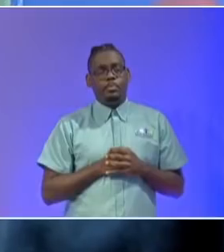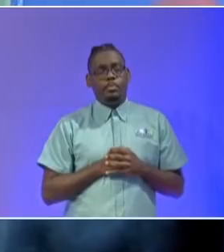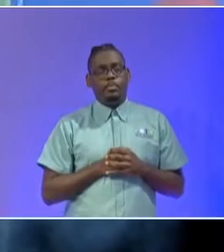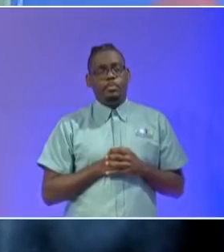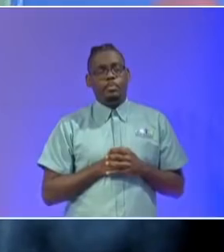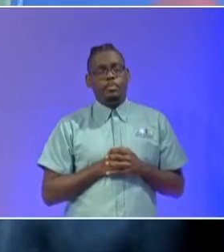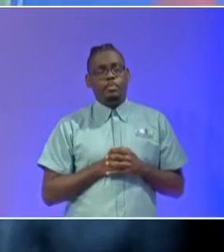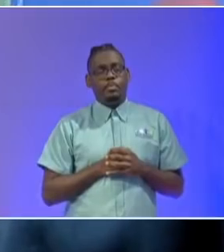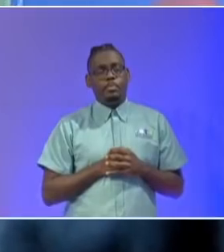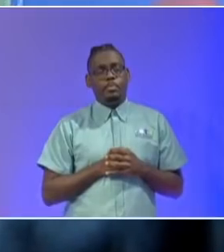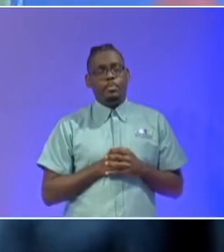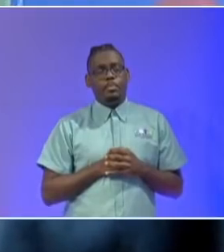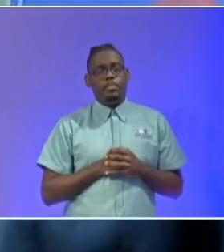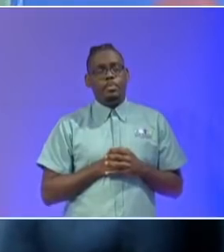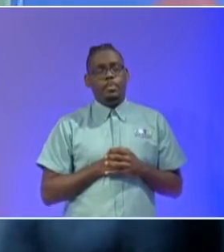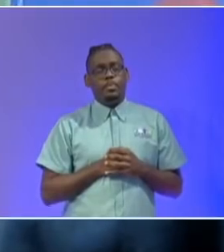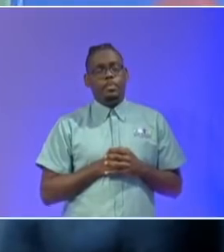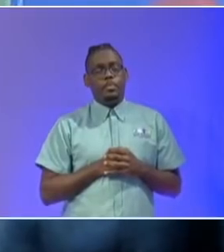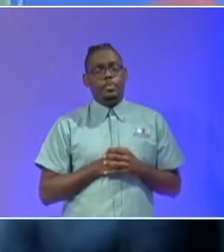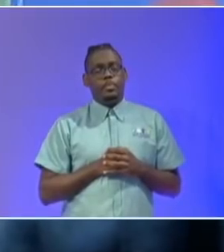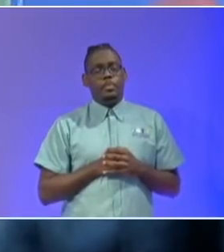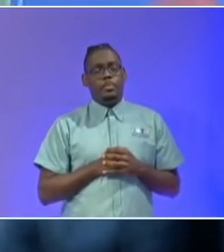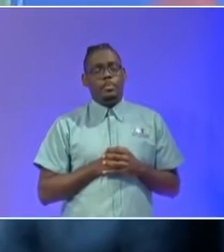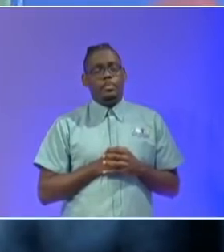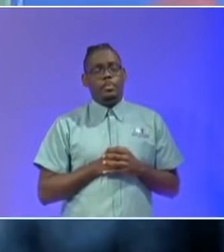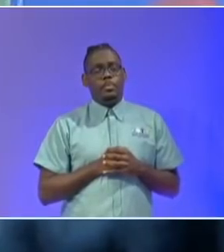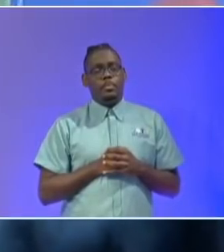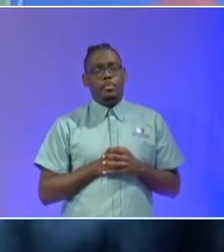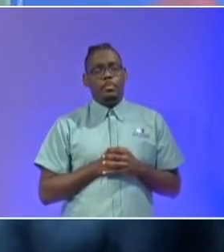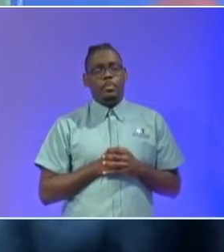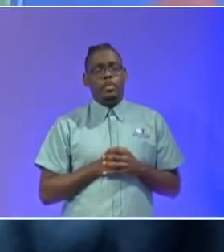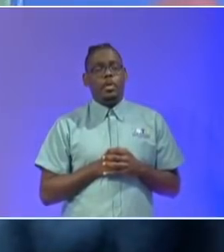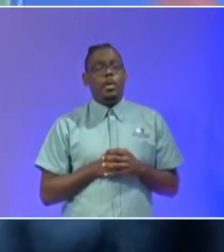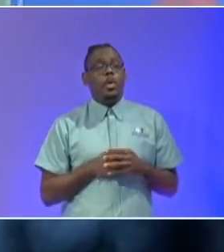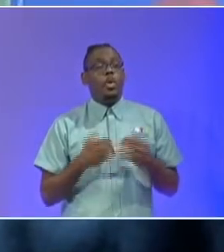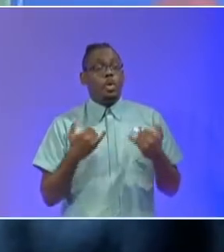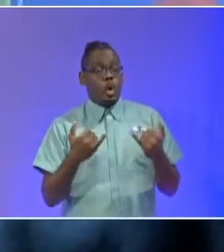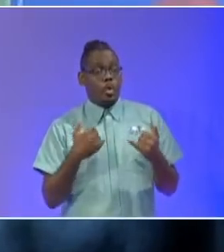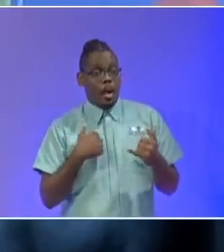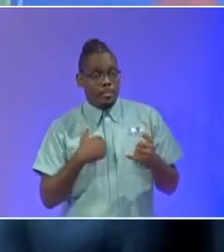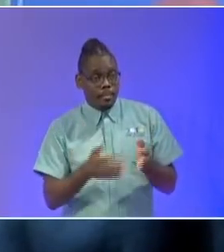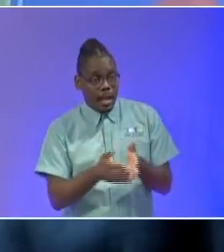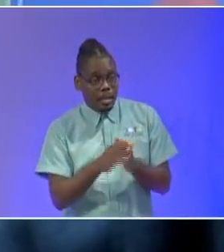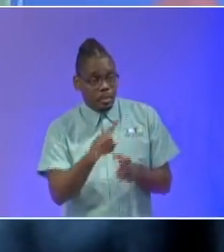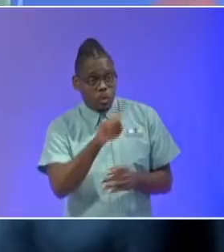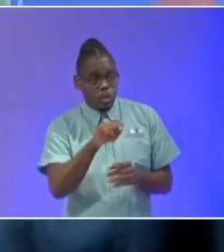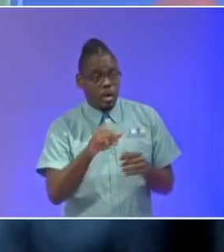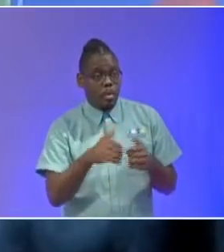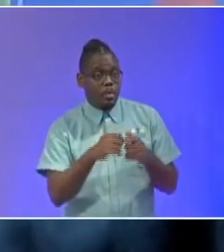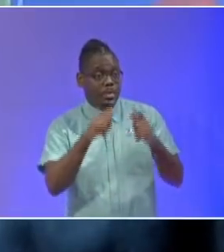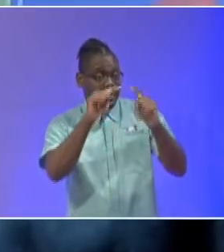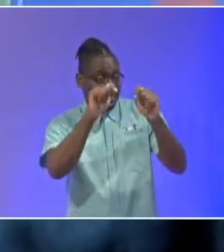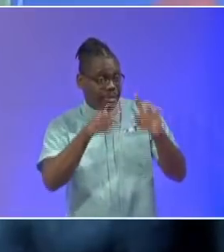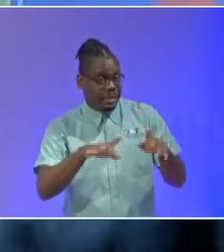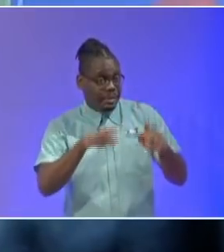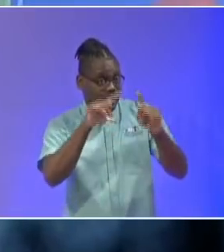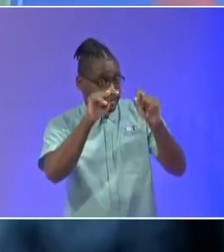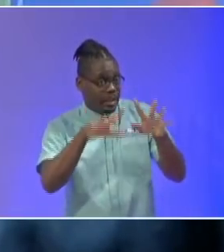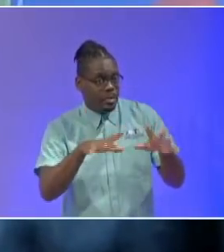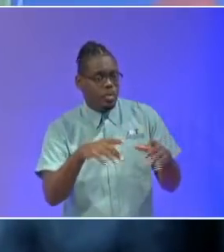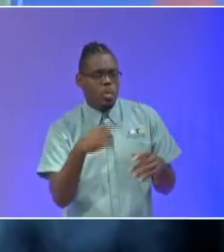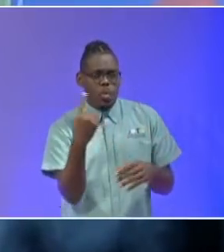would have spoken to that. But in terms of the issue of testing, because you could have persons who are vaccinated who may